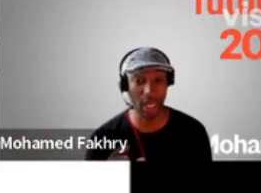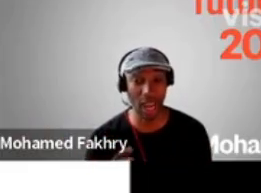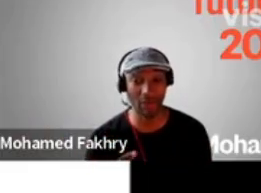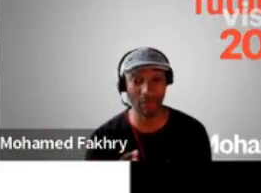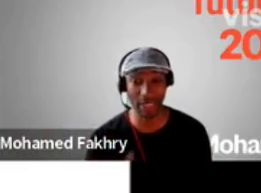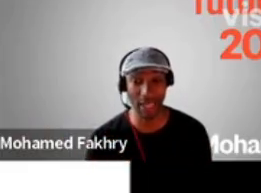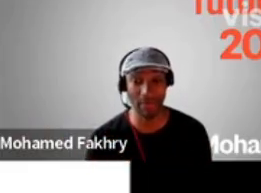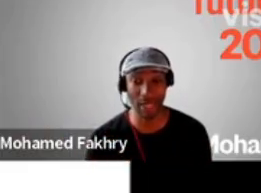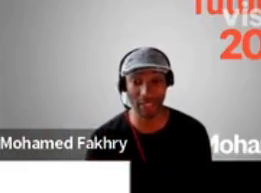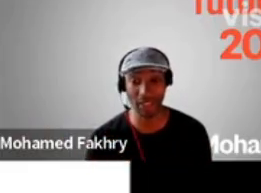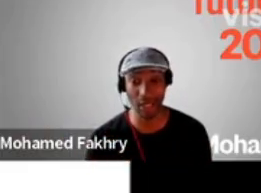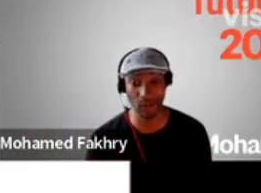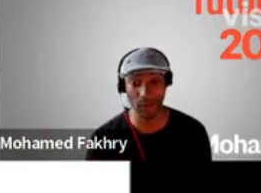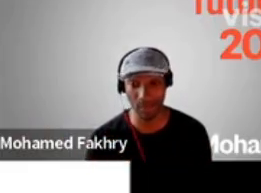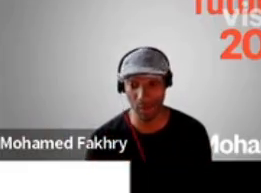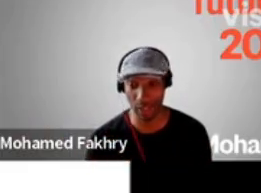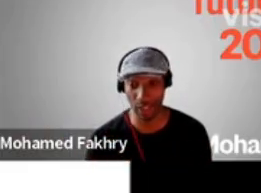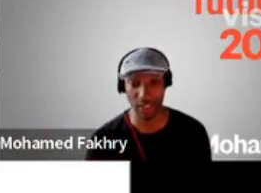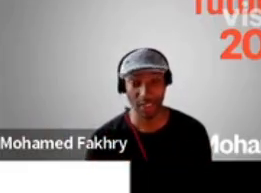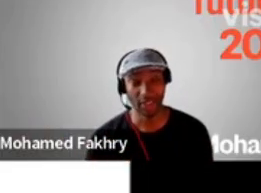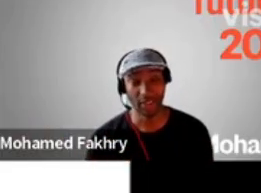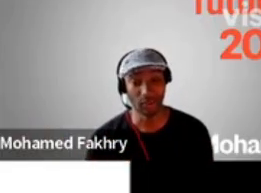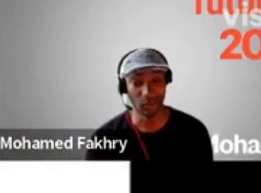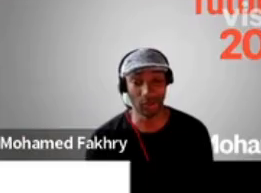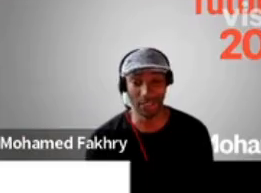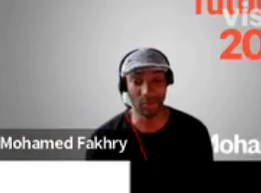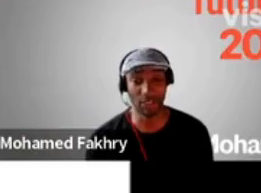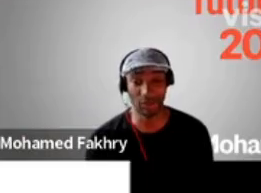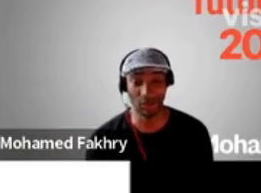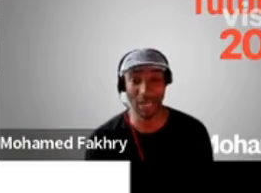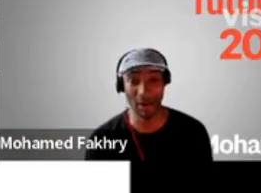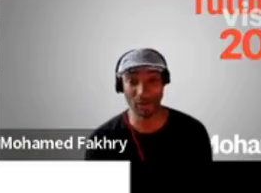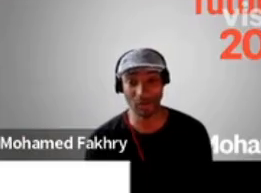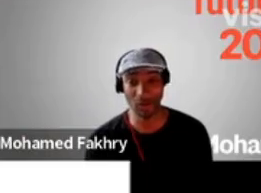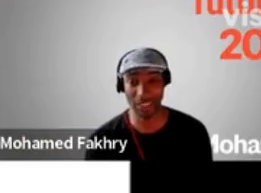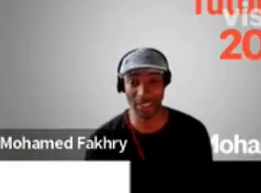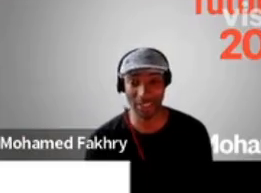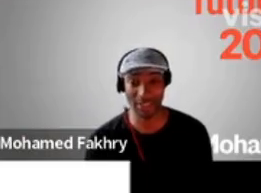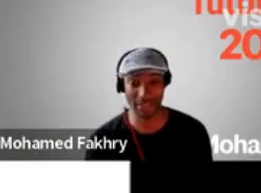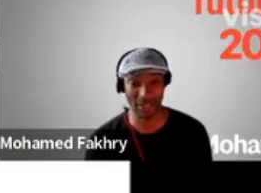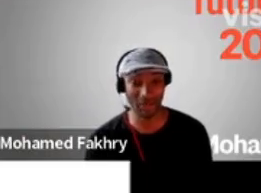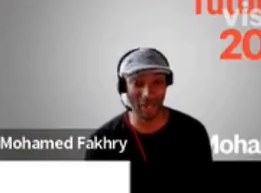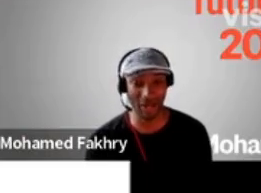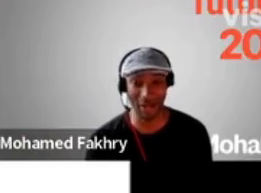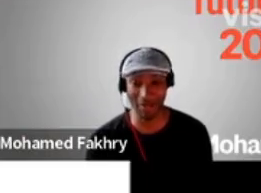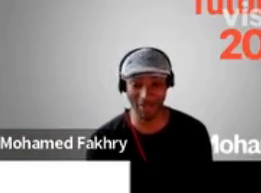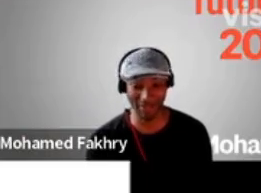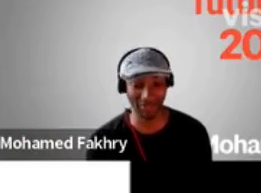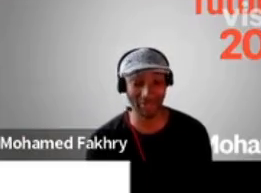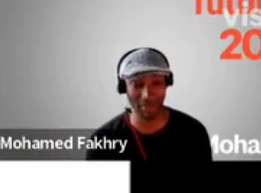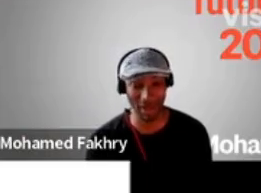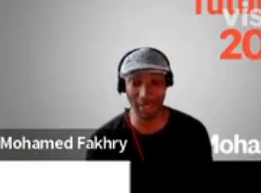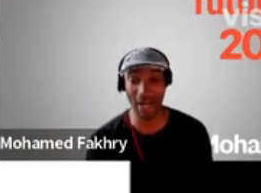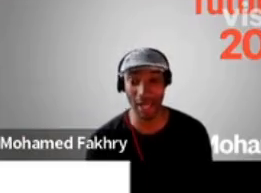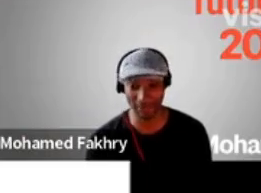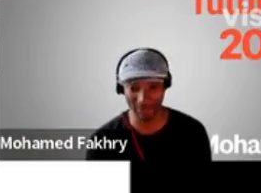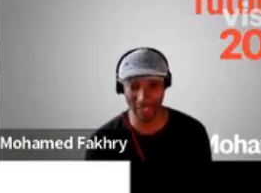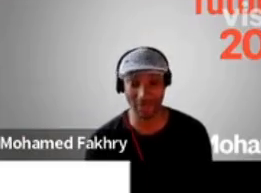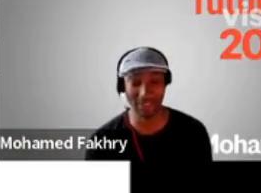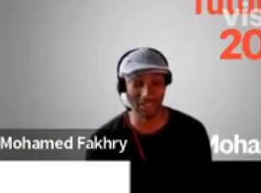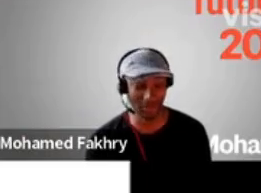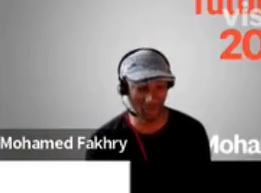they really have a big impact and they are important. And so it's important to think about those little things, like a fire alarm and stuff. They matter a